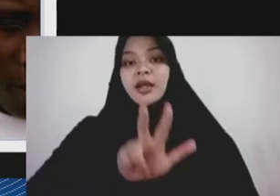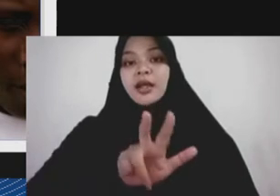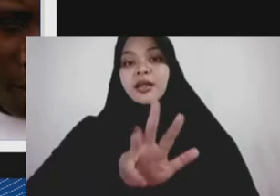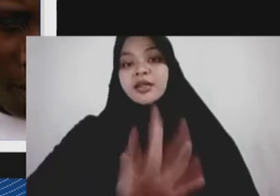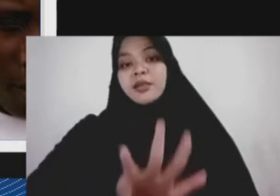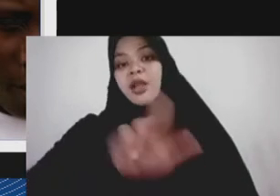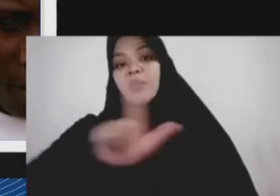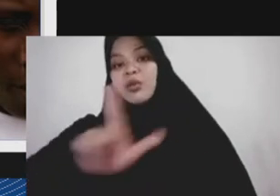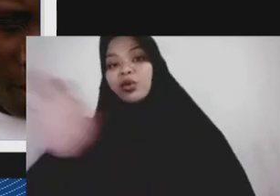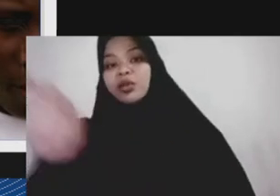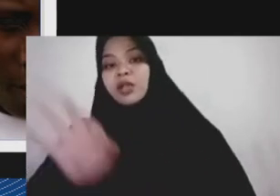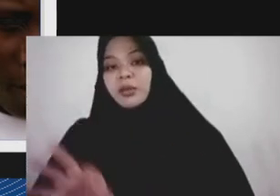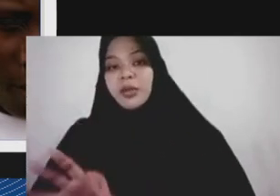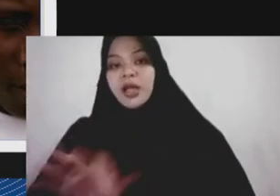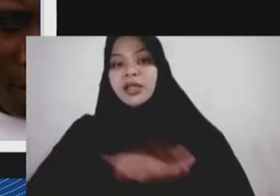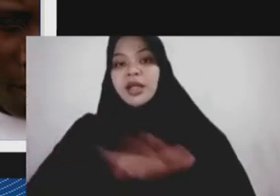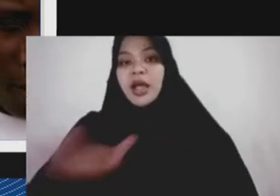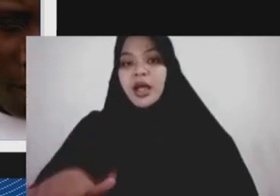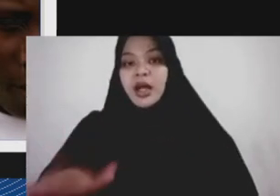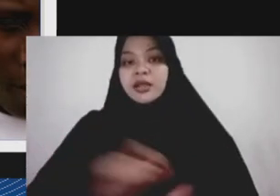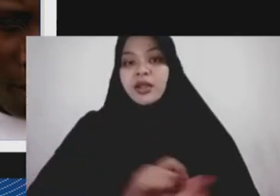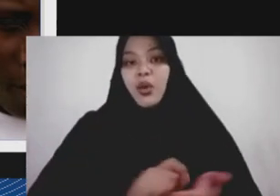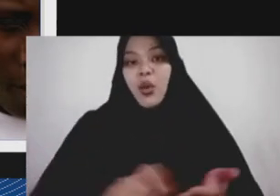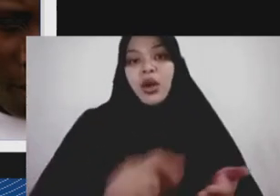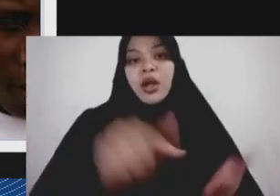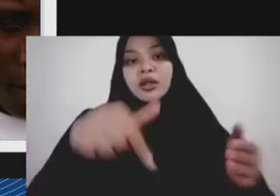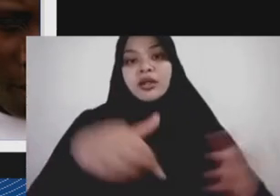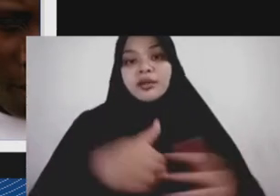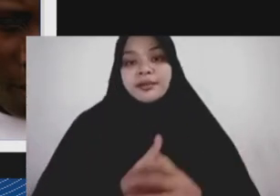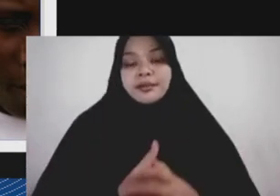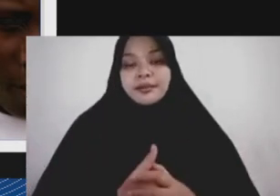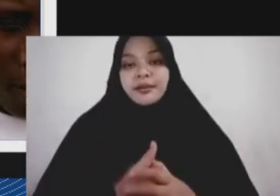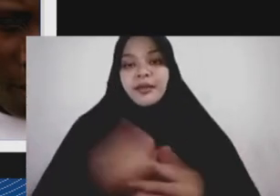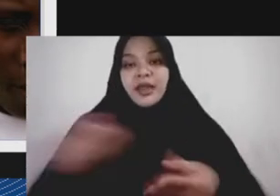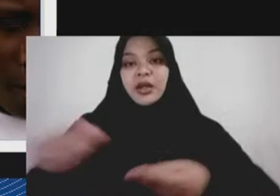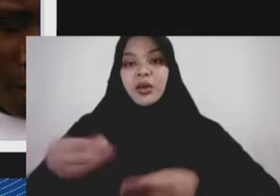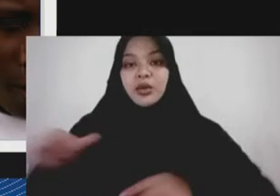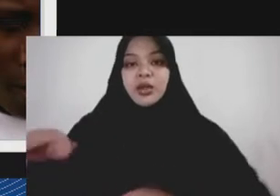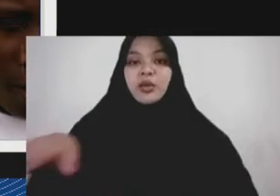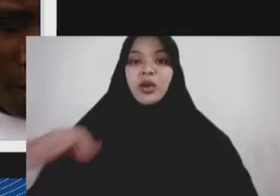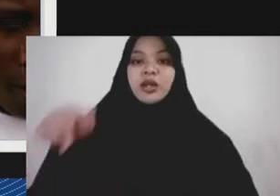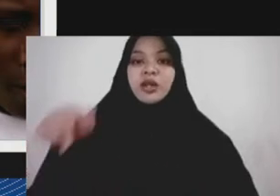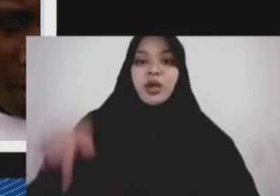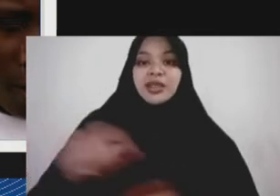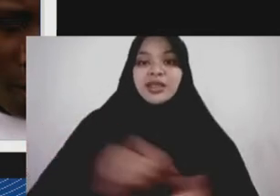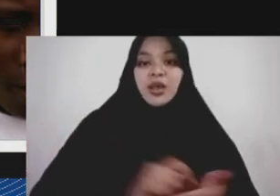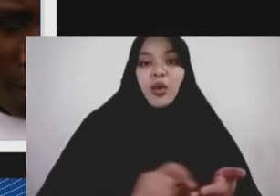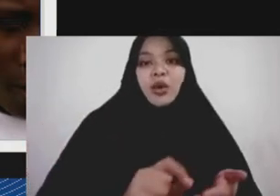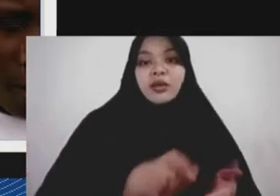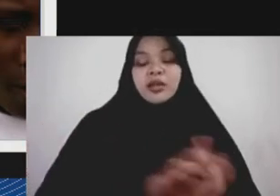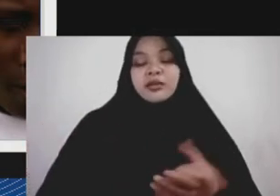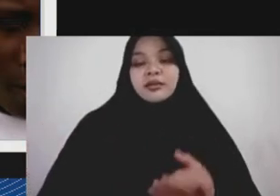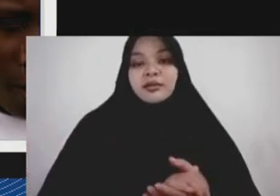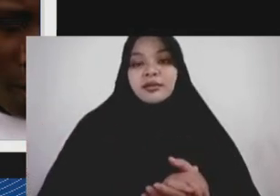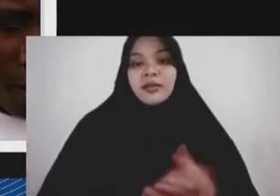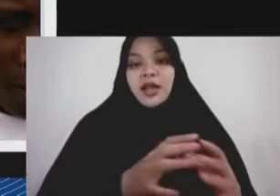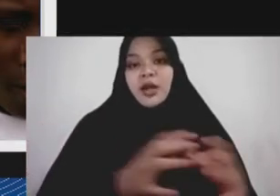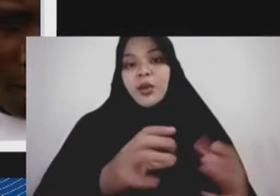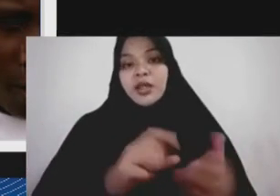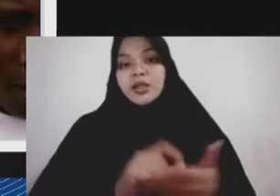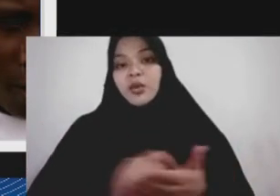school, meaning that they're not getting education in school. So most schools have moved